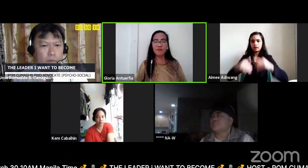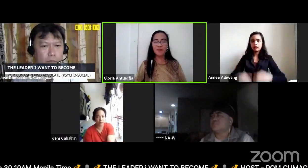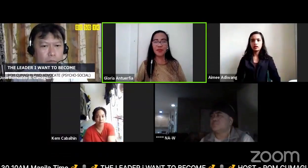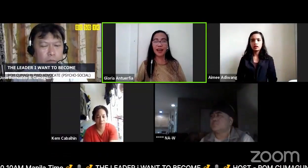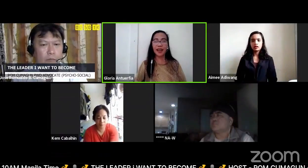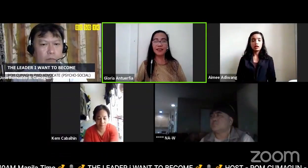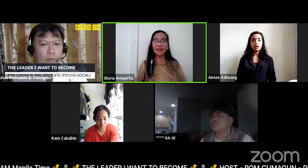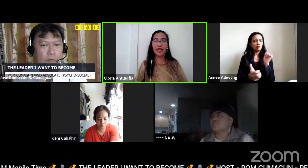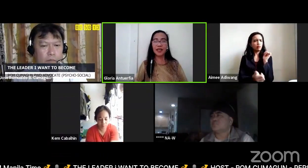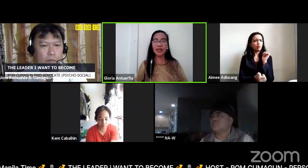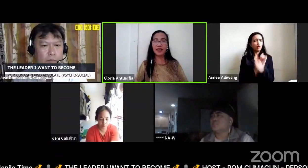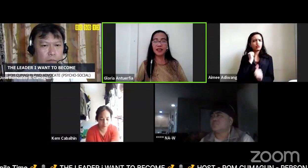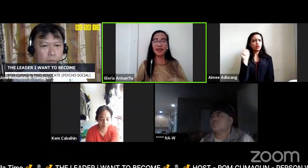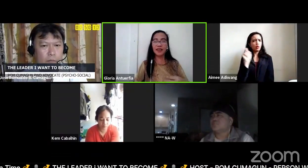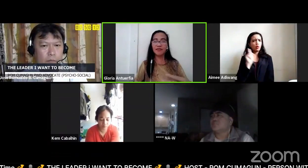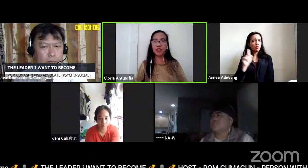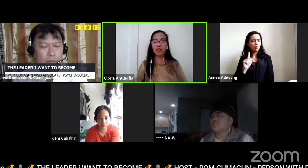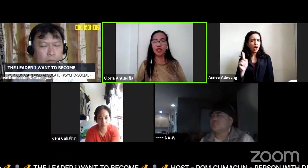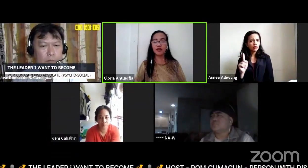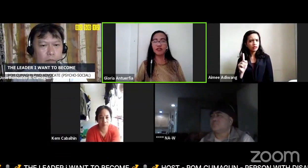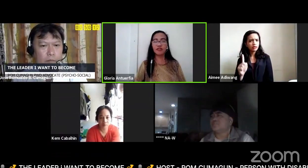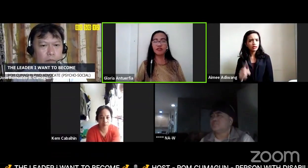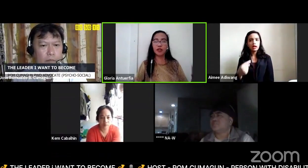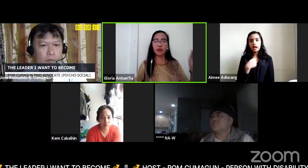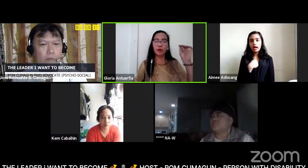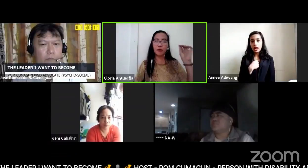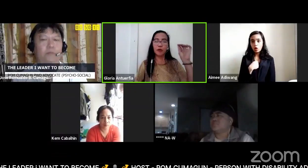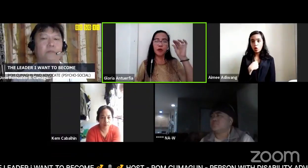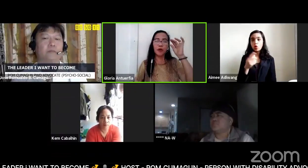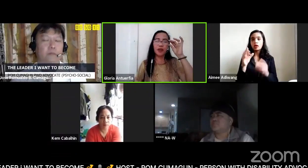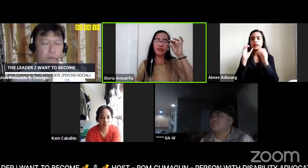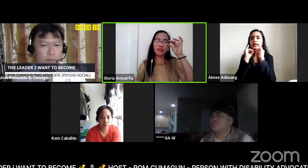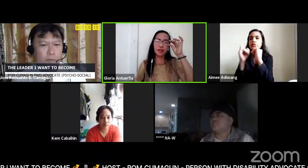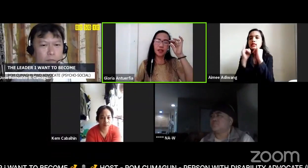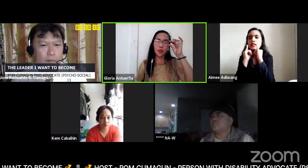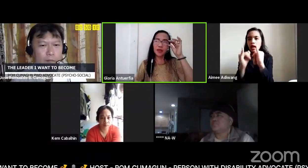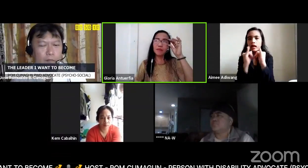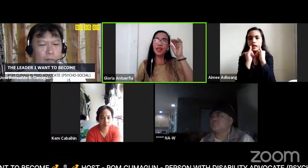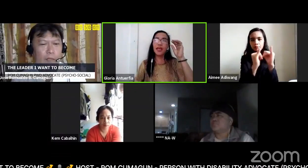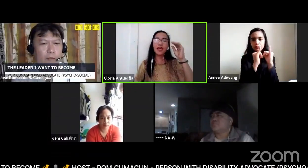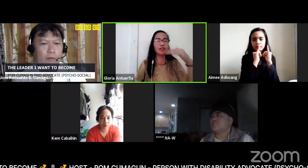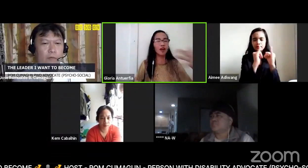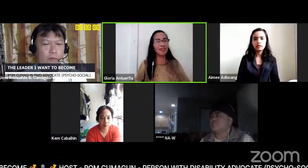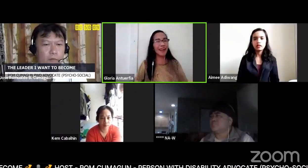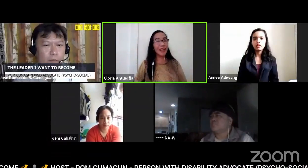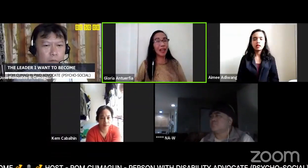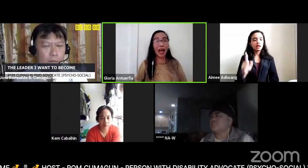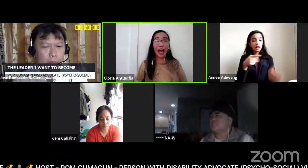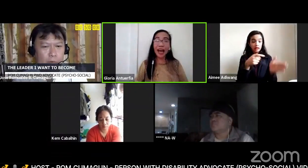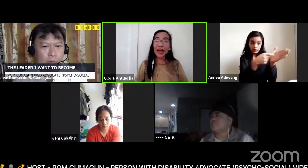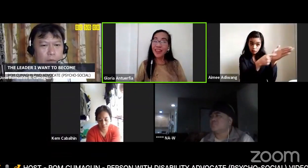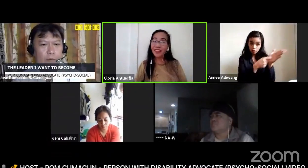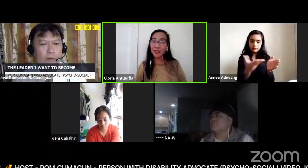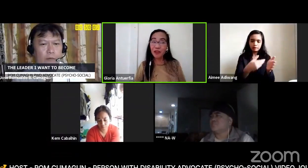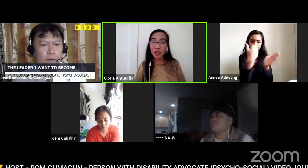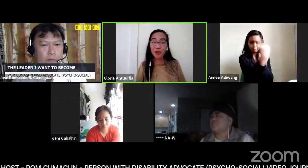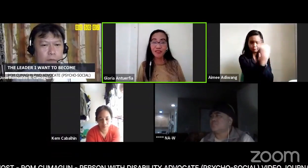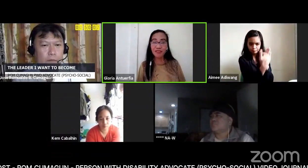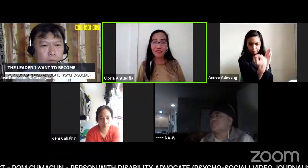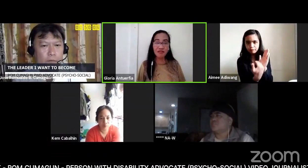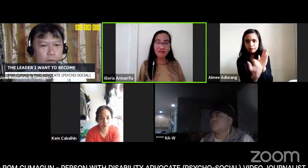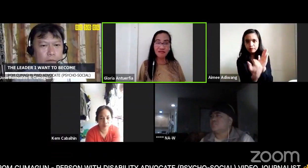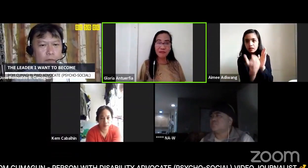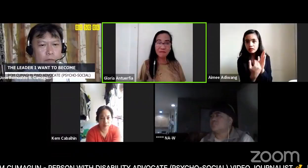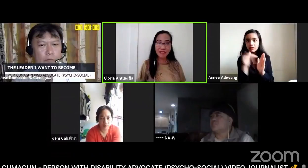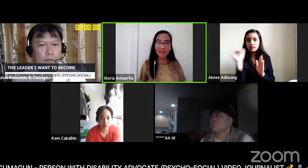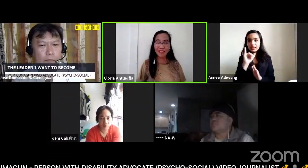of them, I gave them instructions where to go. These are the requirements and all that. I did that also